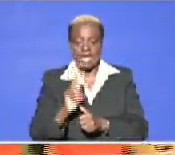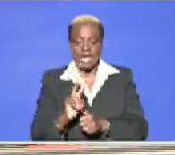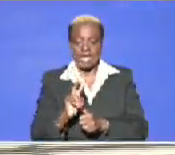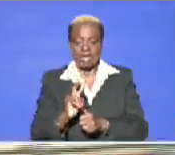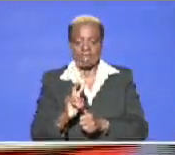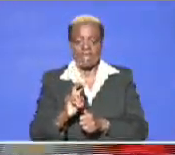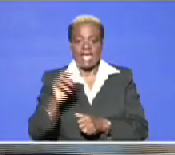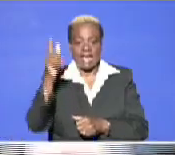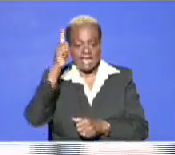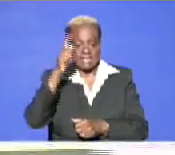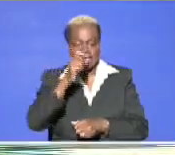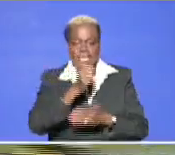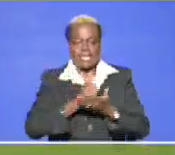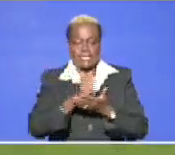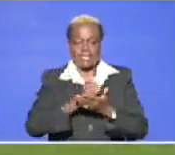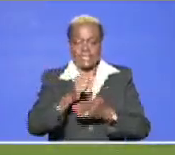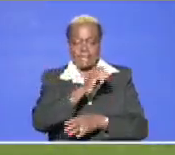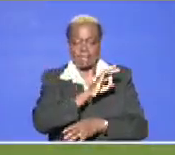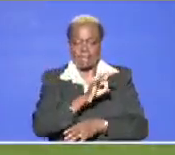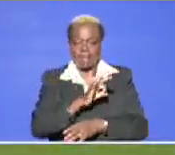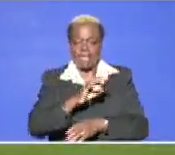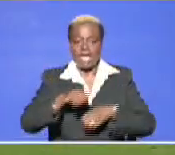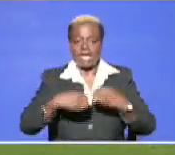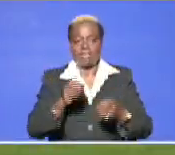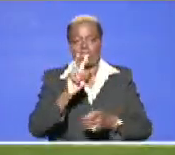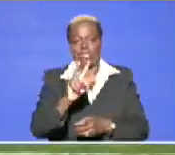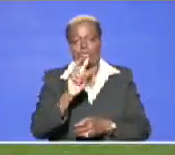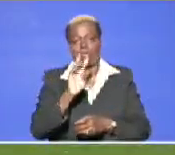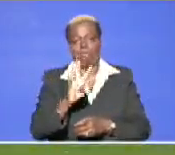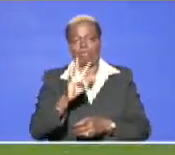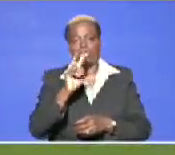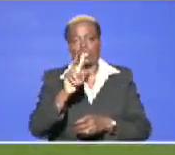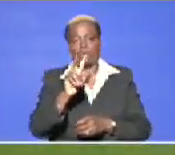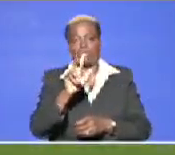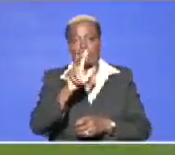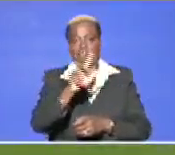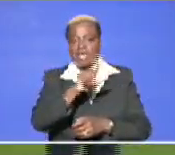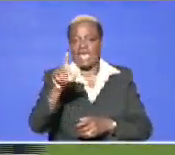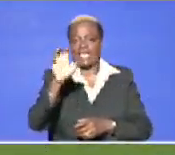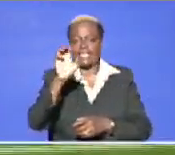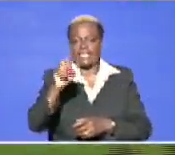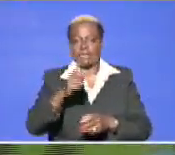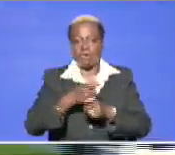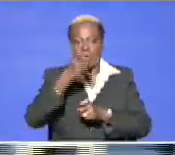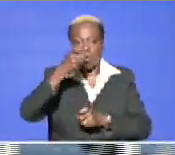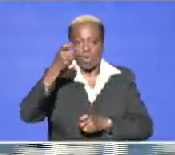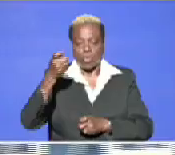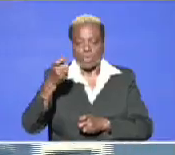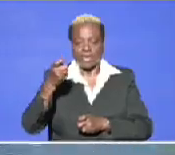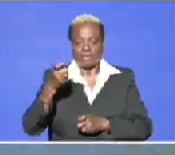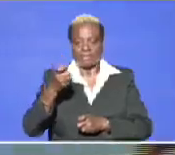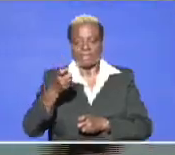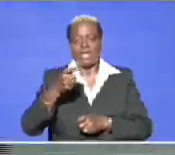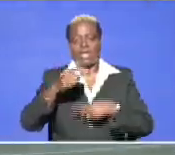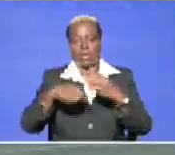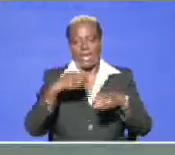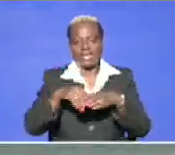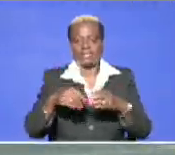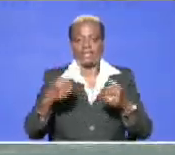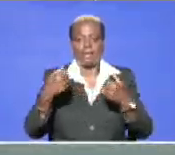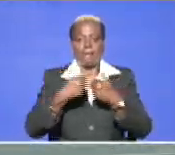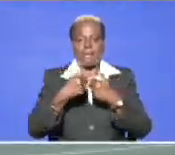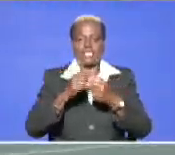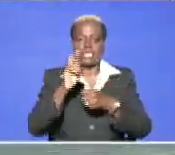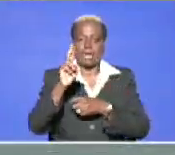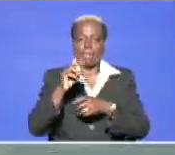St. Fleur and Quentin Carey would give the 2-4-2 the 3-0 win and momentum heading into their matchup with Bonaire, coach Neslie